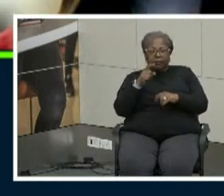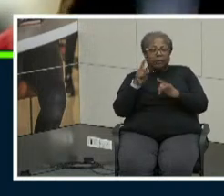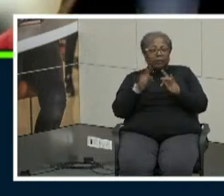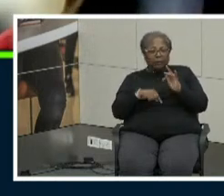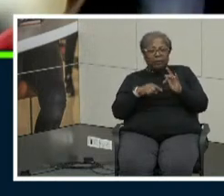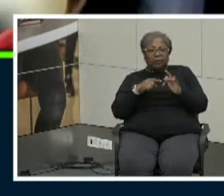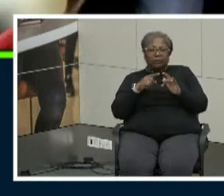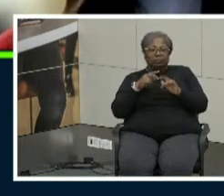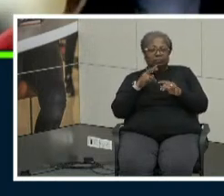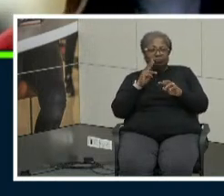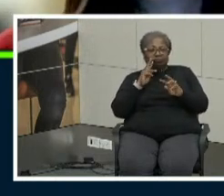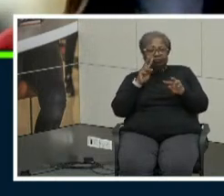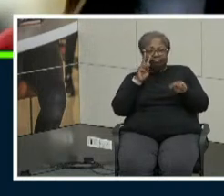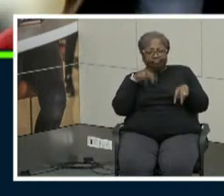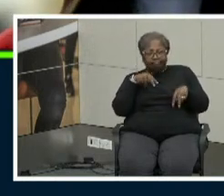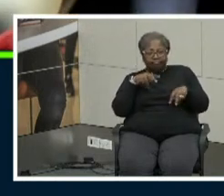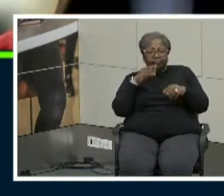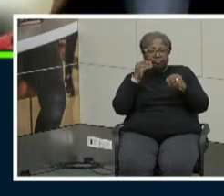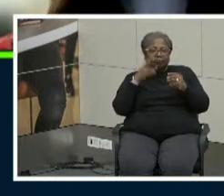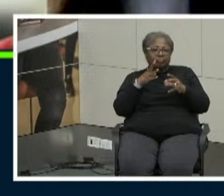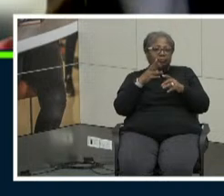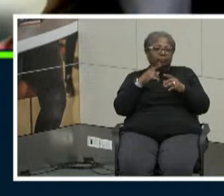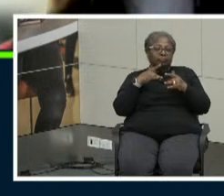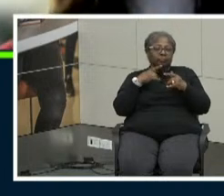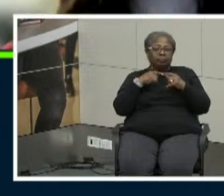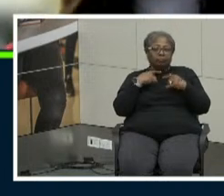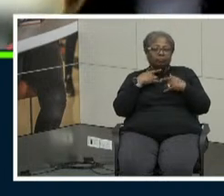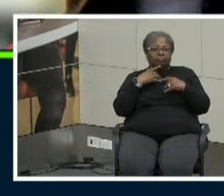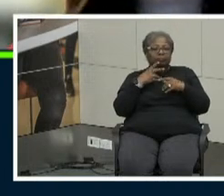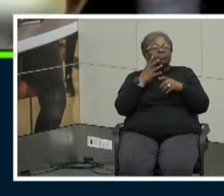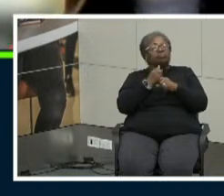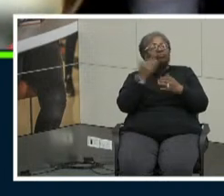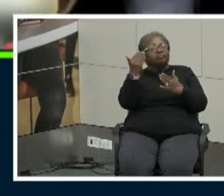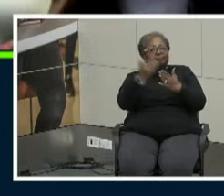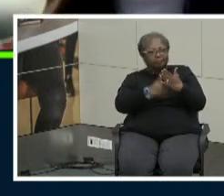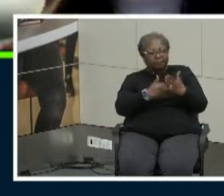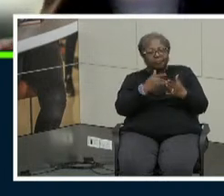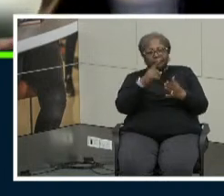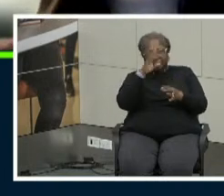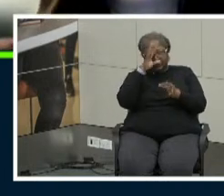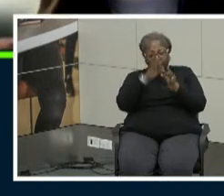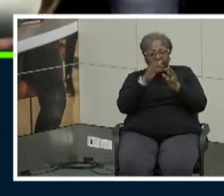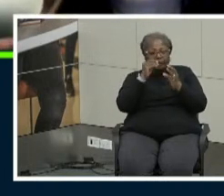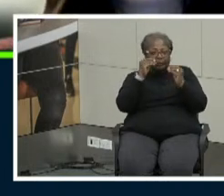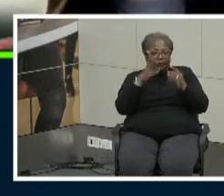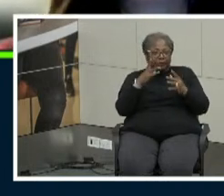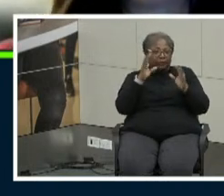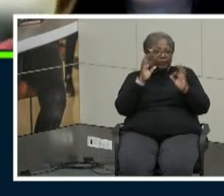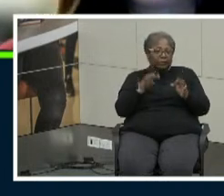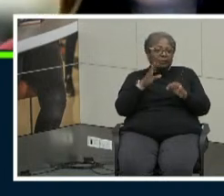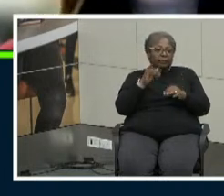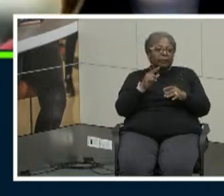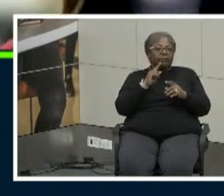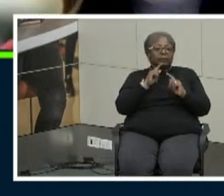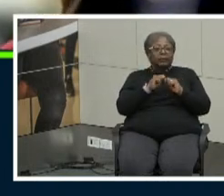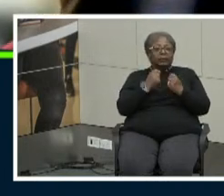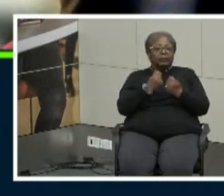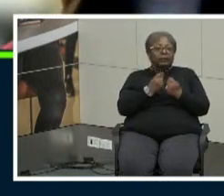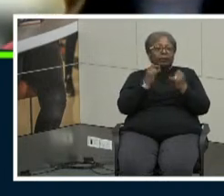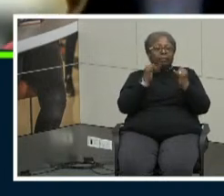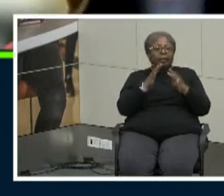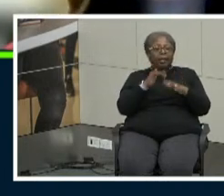frowned upon and teachers continue to get terminated hi has many dedicated teachers who continue to sacrifice themselves to be a team player at